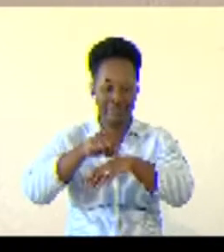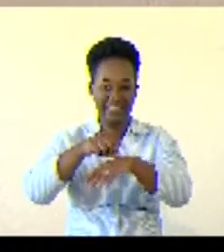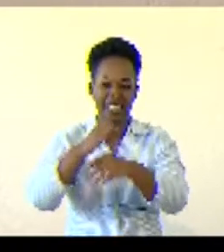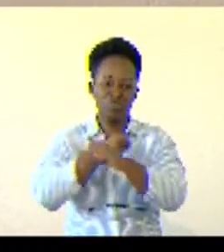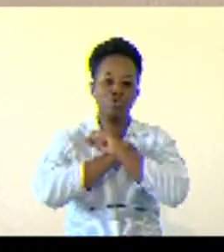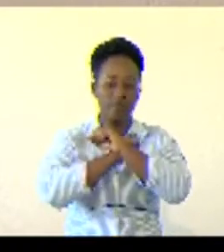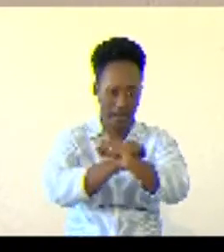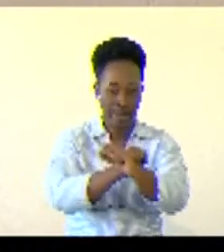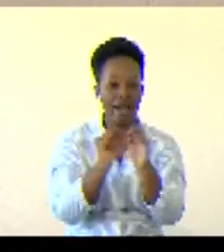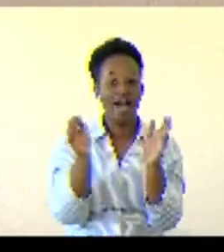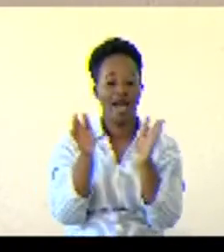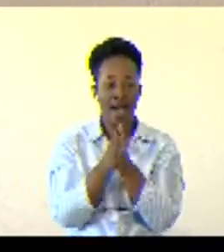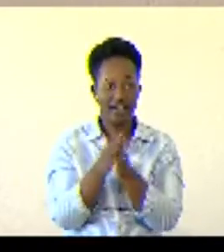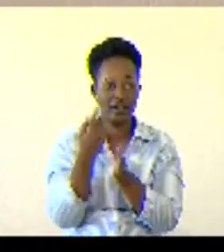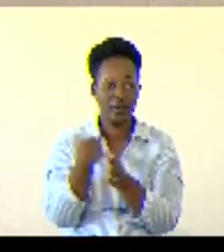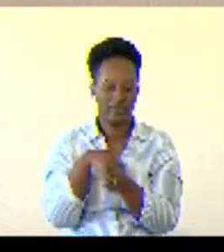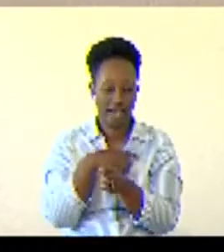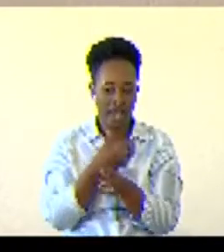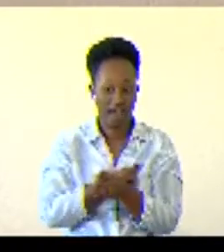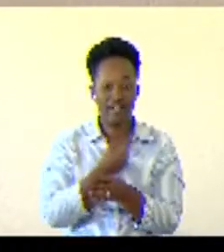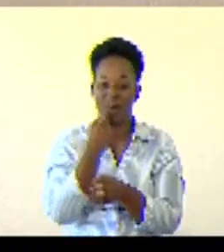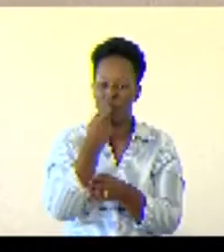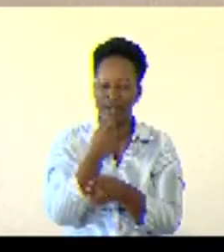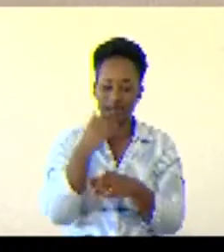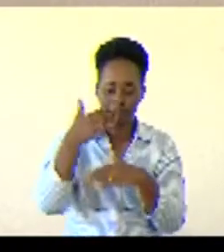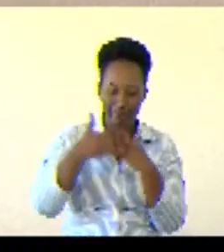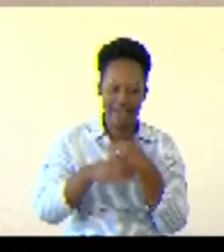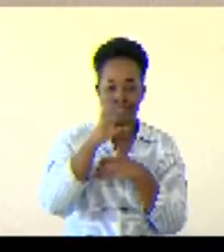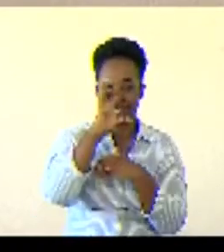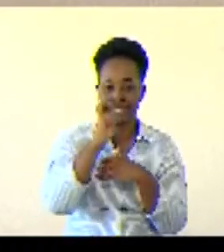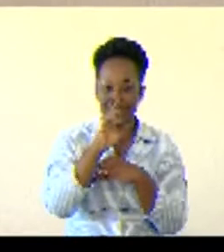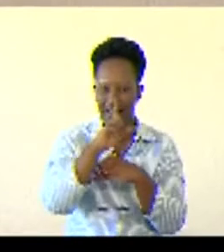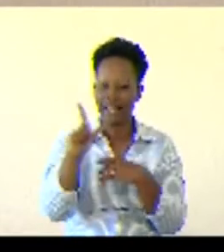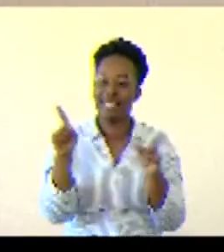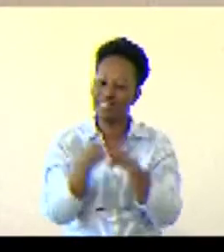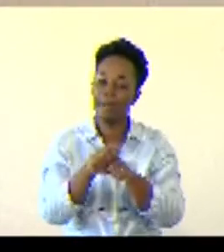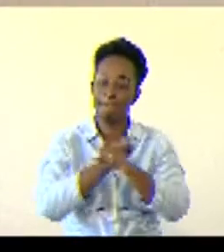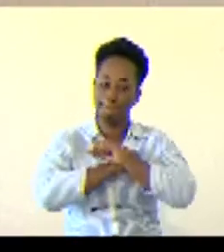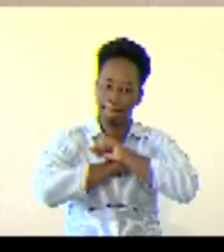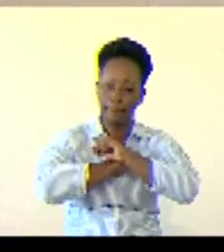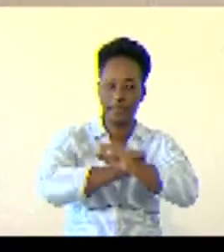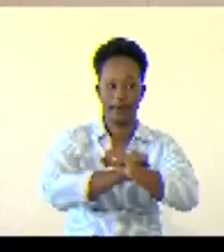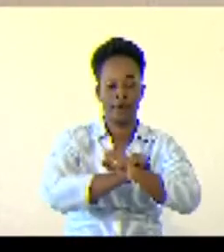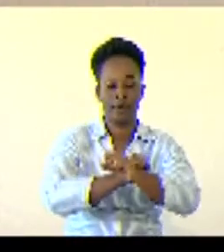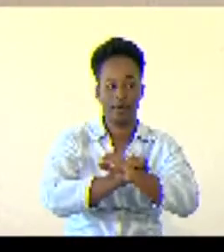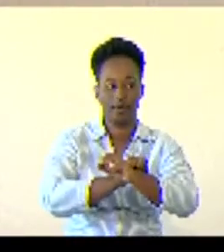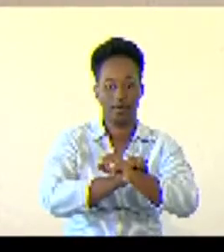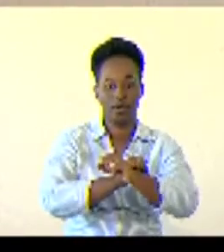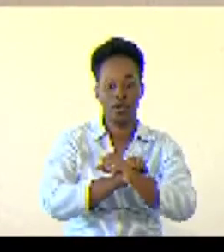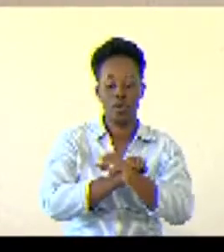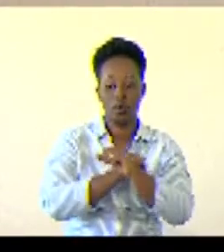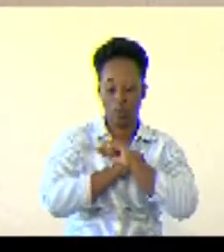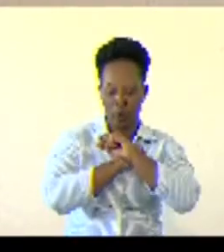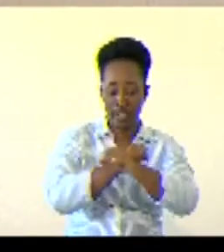but also the white blood cells also acts as a line of defense of engulfing and surrounding